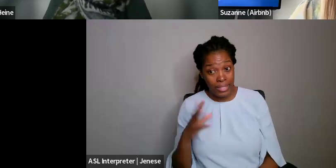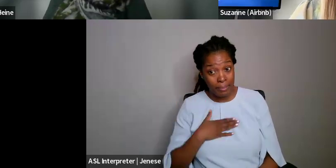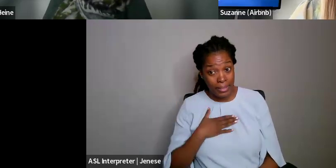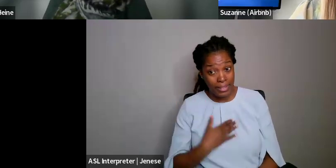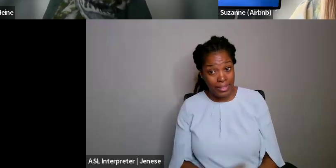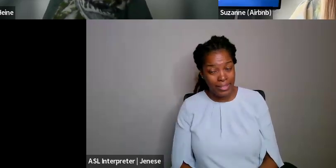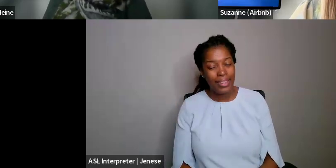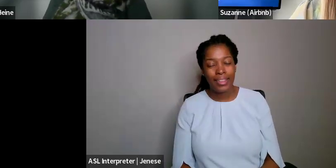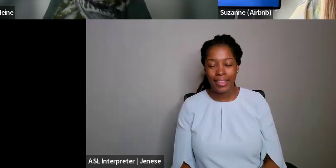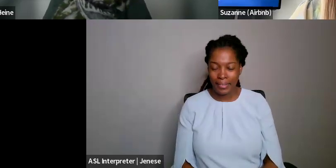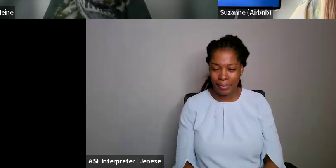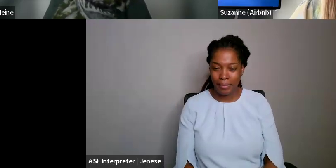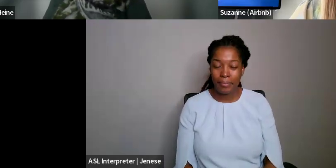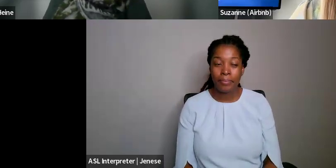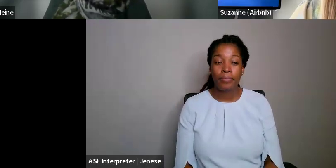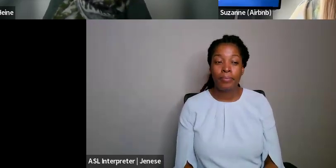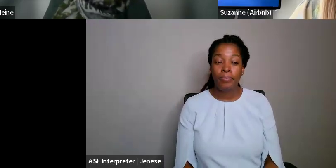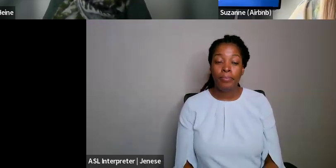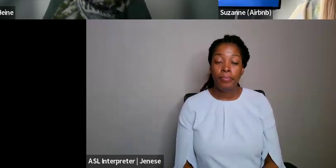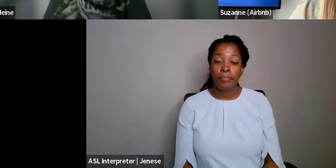Okay, so basically,